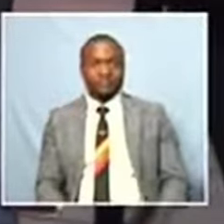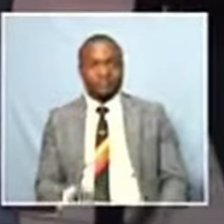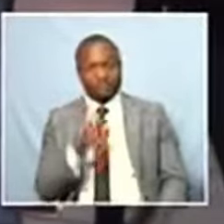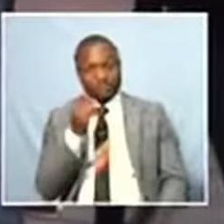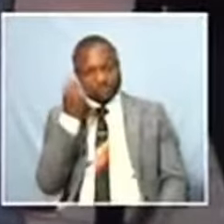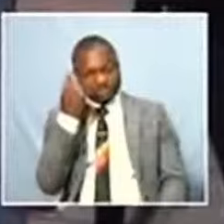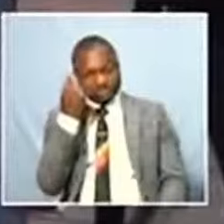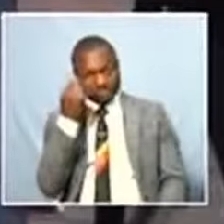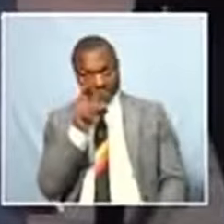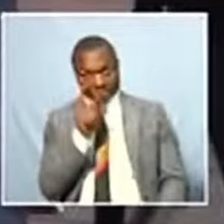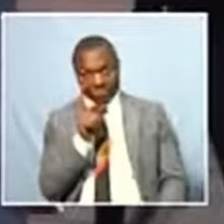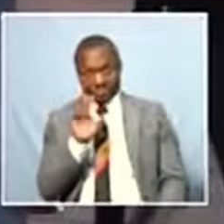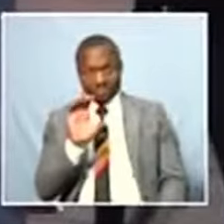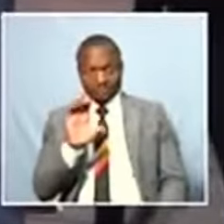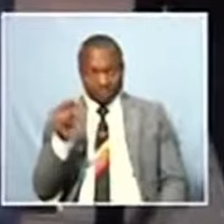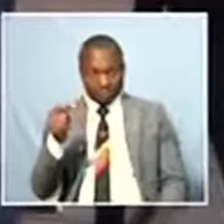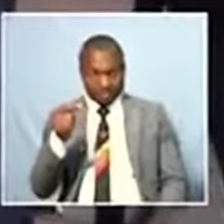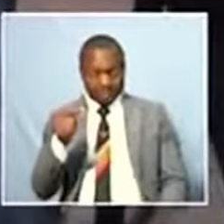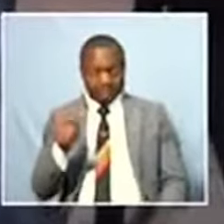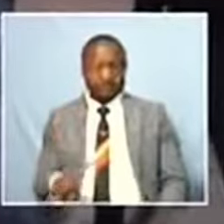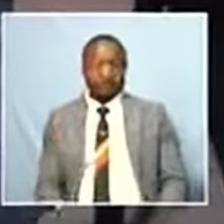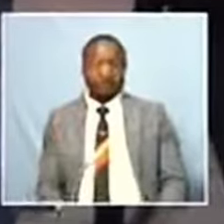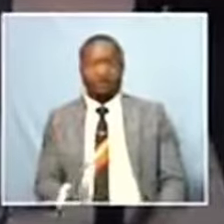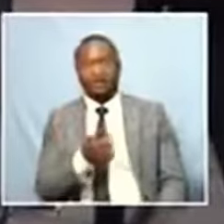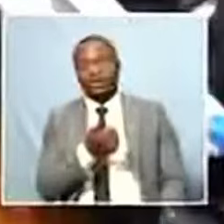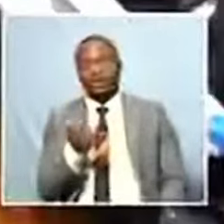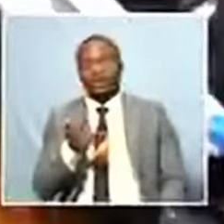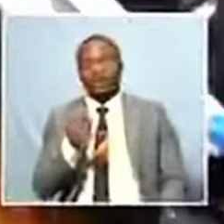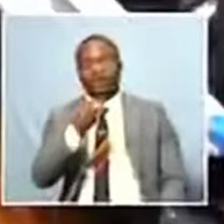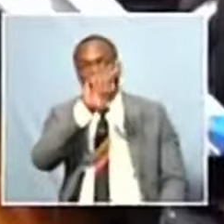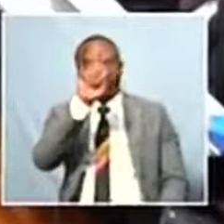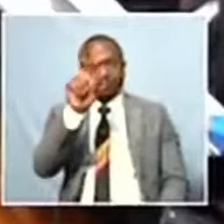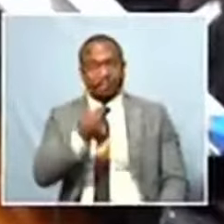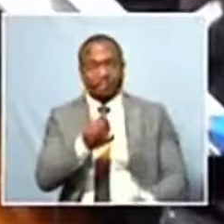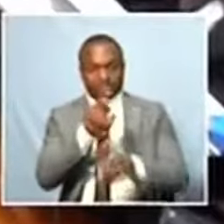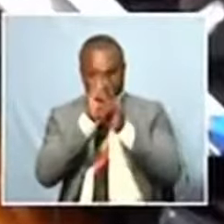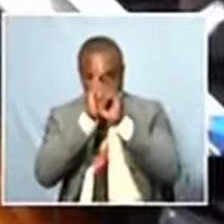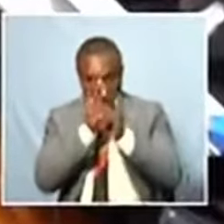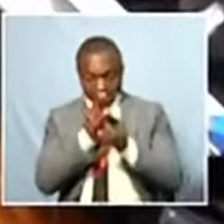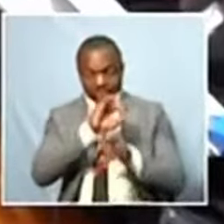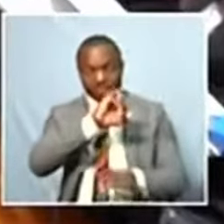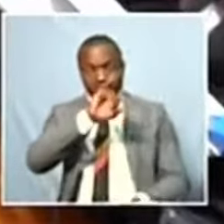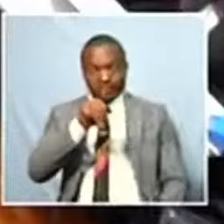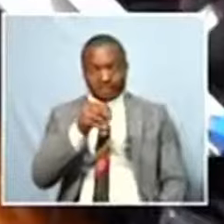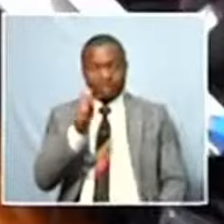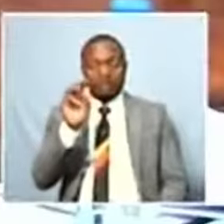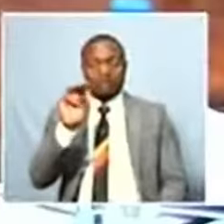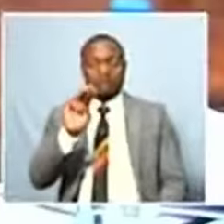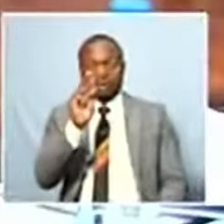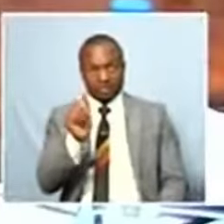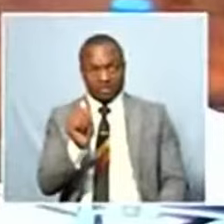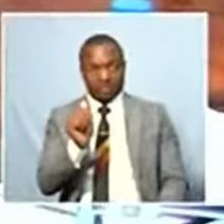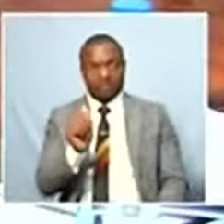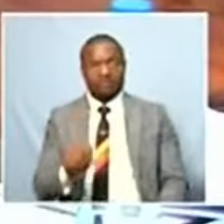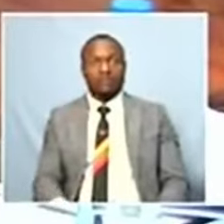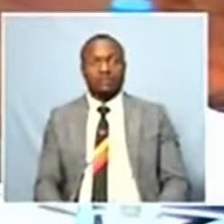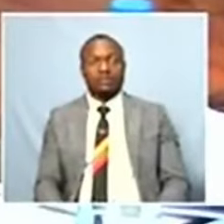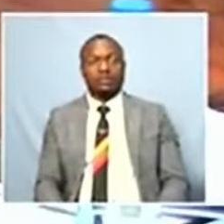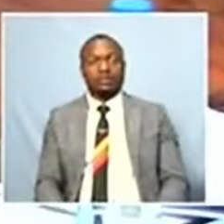one, CG? Okay. Any other questions, Honorable Jamba? As we wind it, I have a bit of questions also.